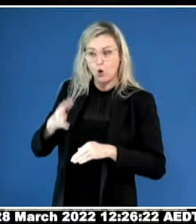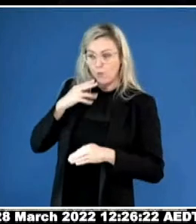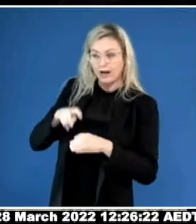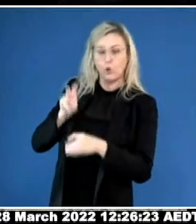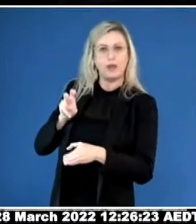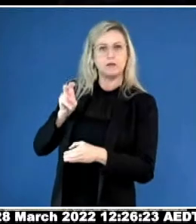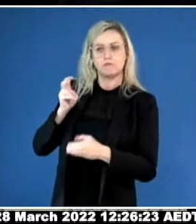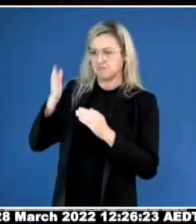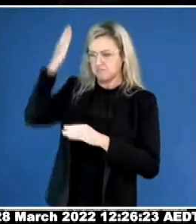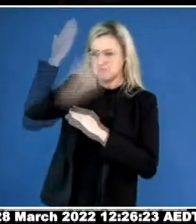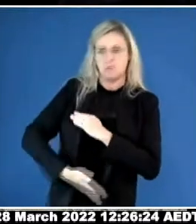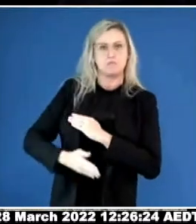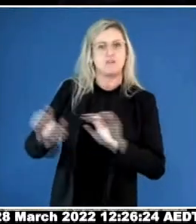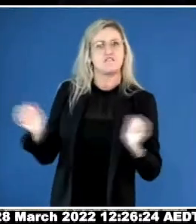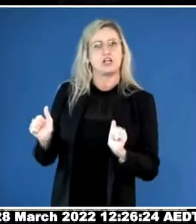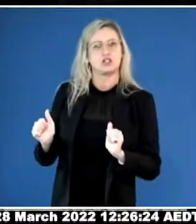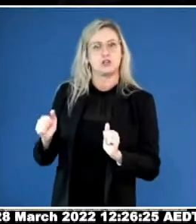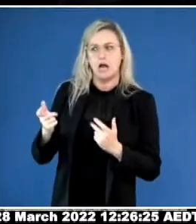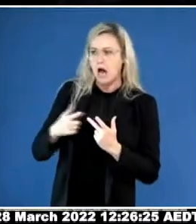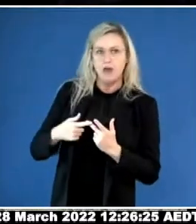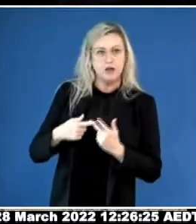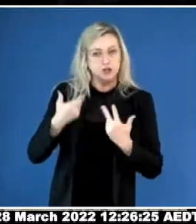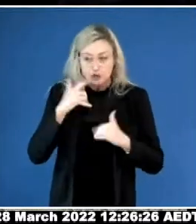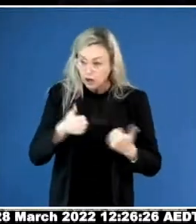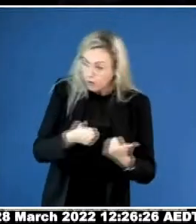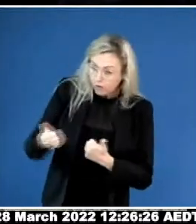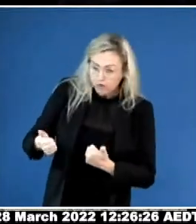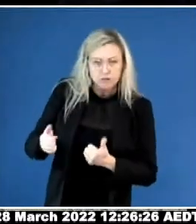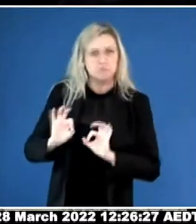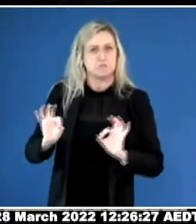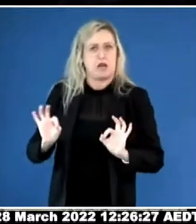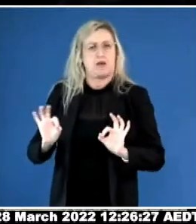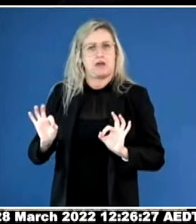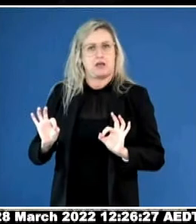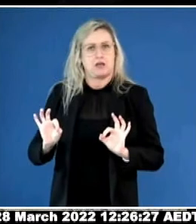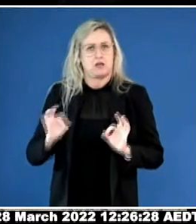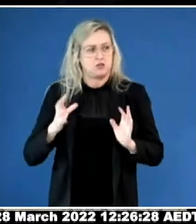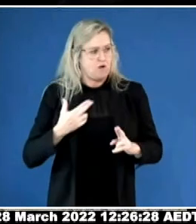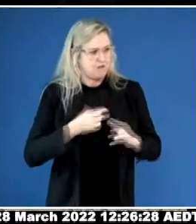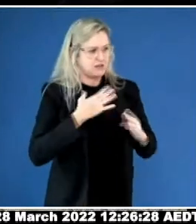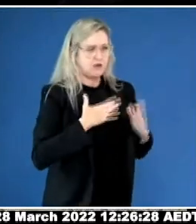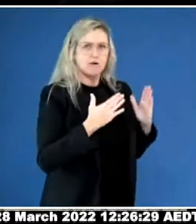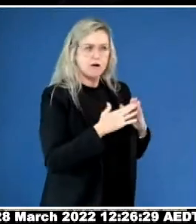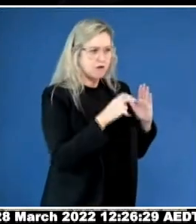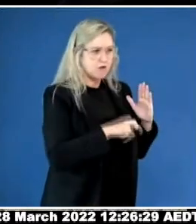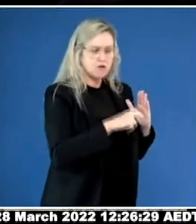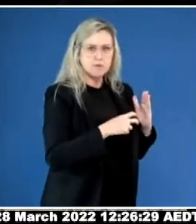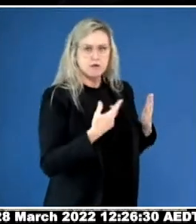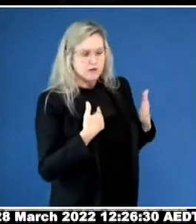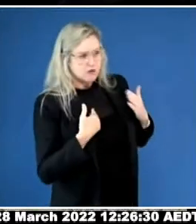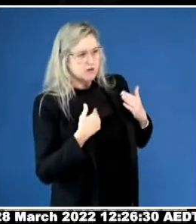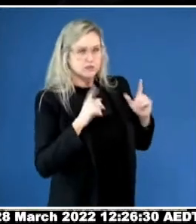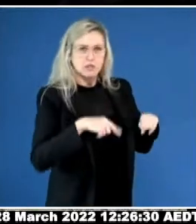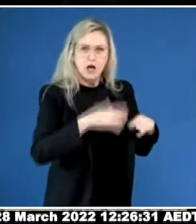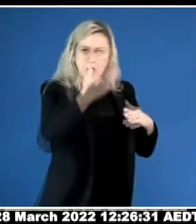that were really vital with, you know, sort of keeping myself, you know, going and my mental health that